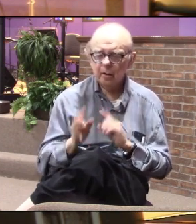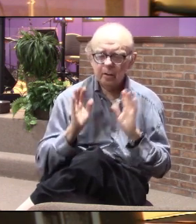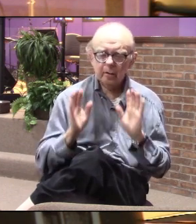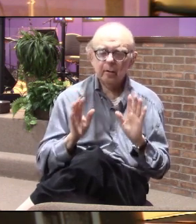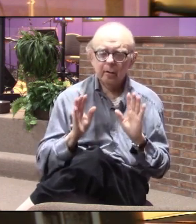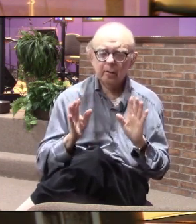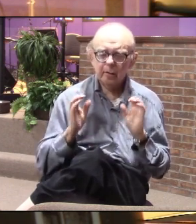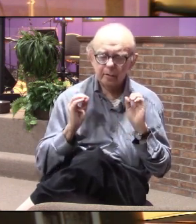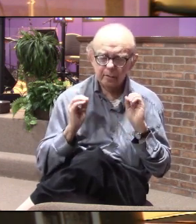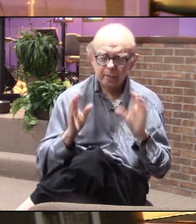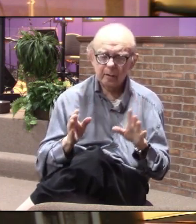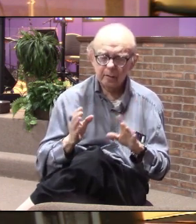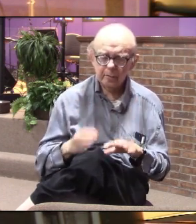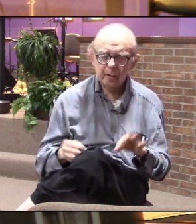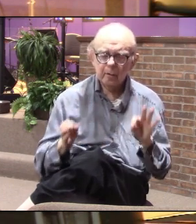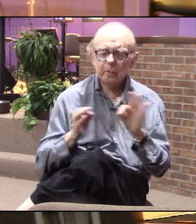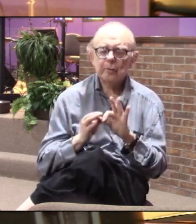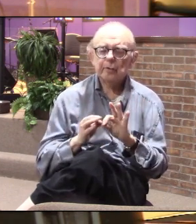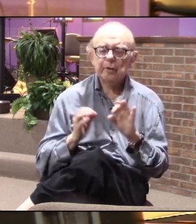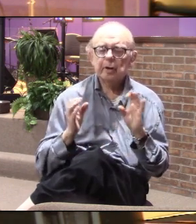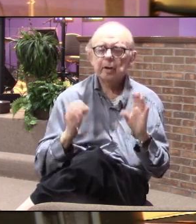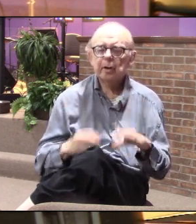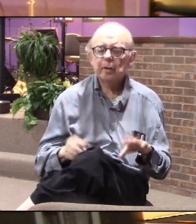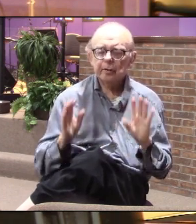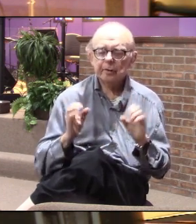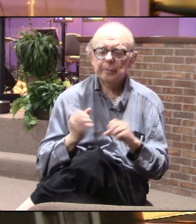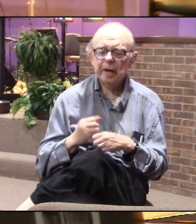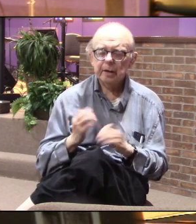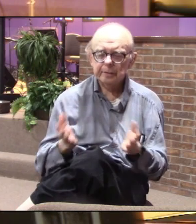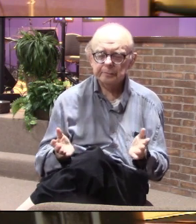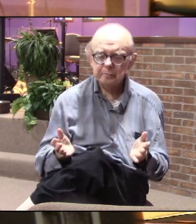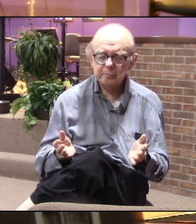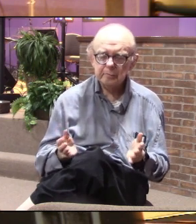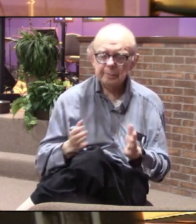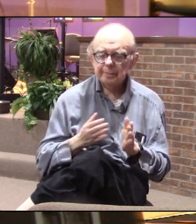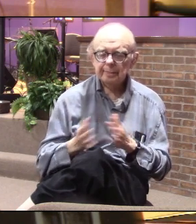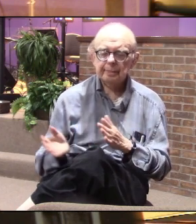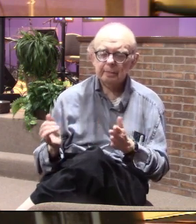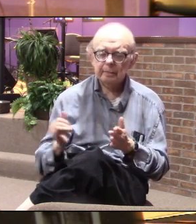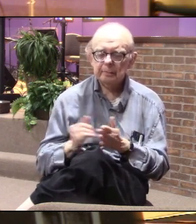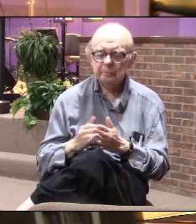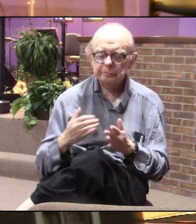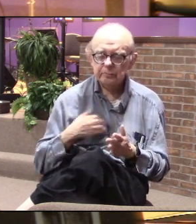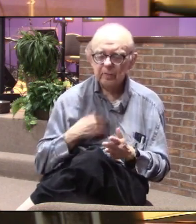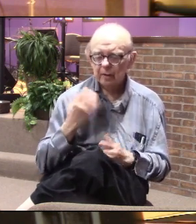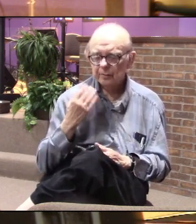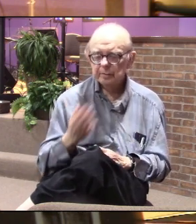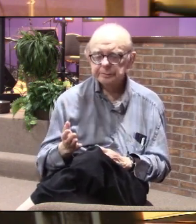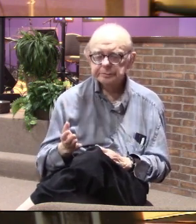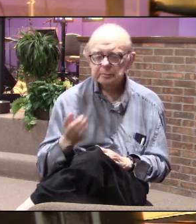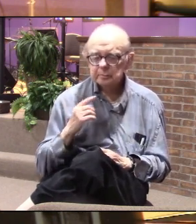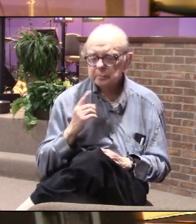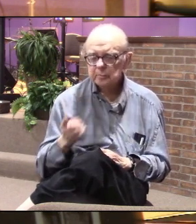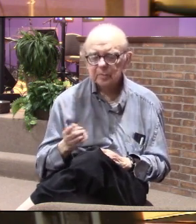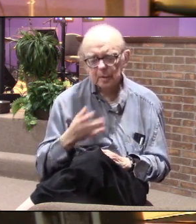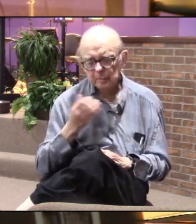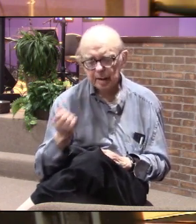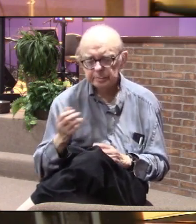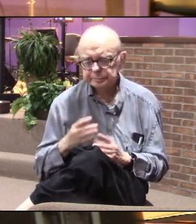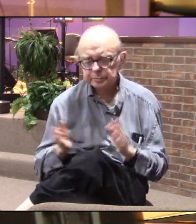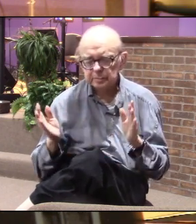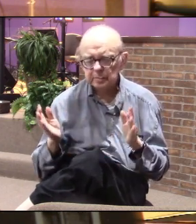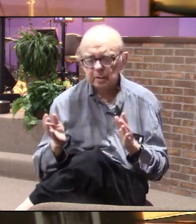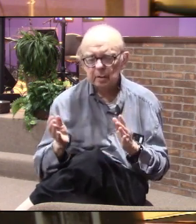wonderful, wonderfully created. And the plan that I've got for you is the very best